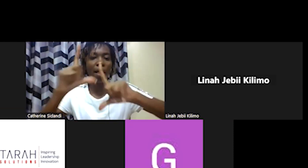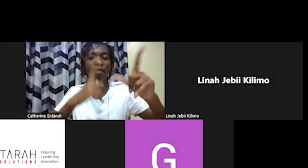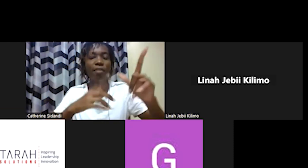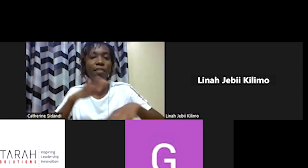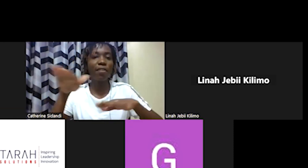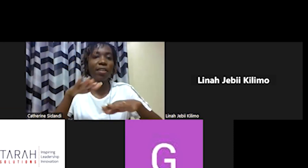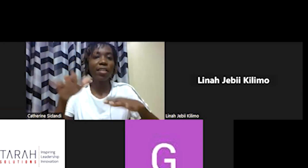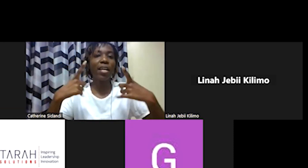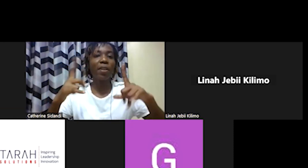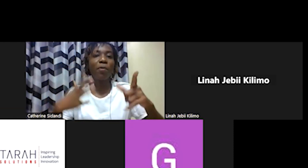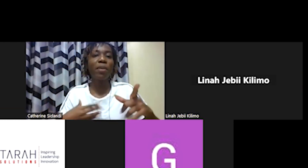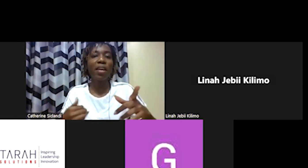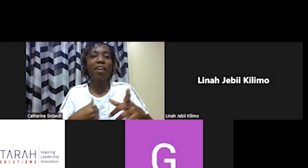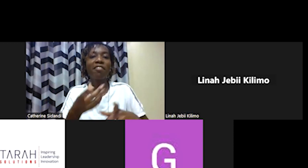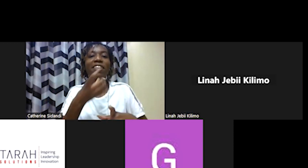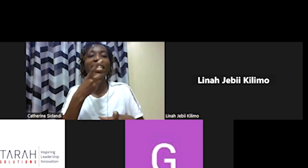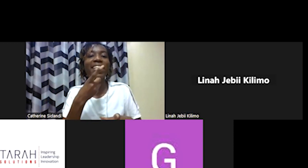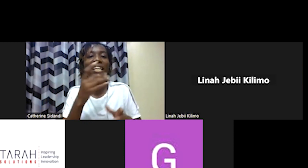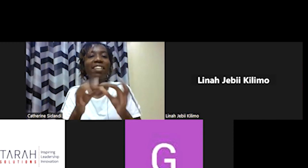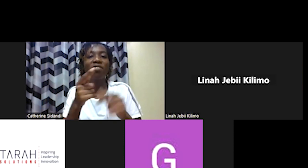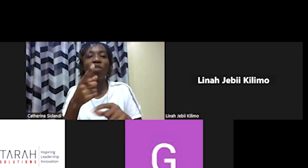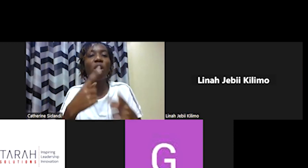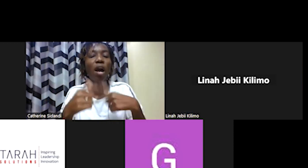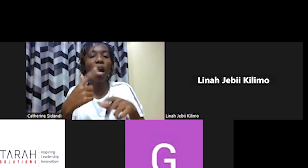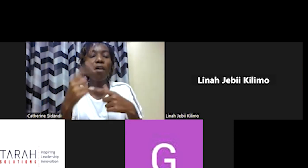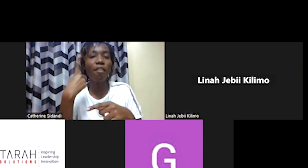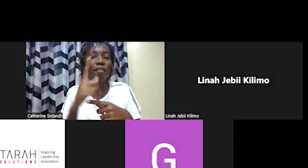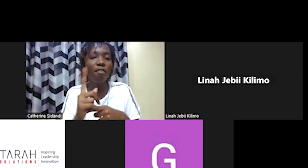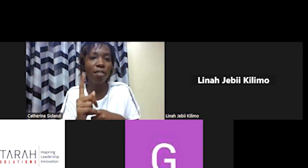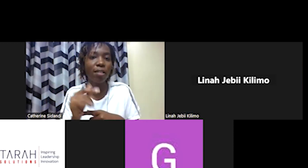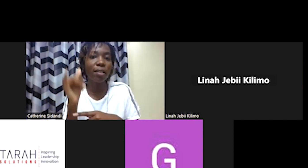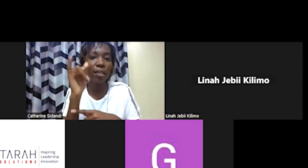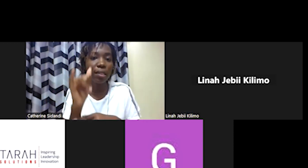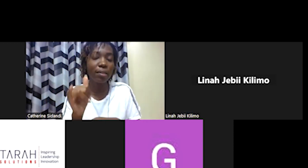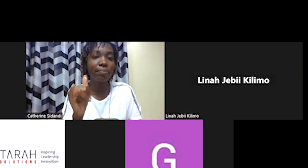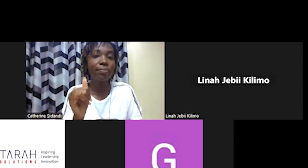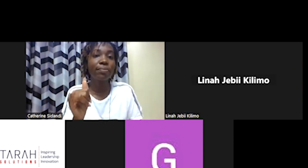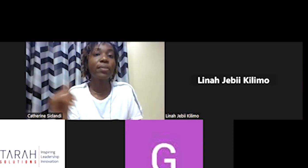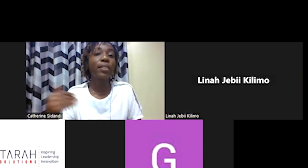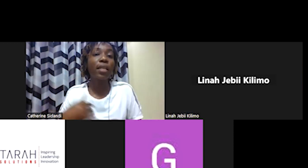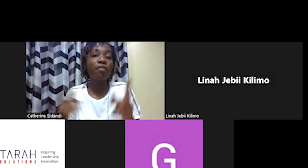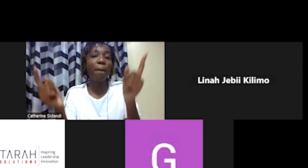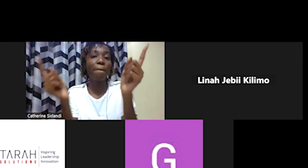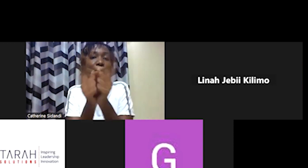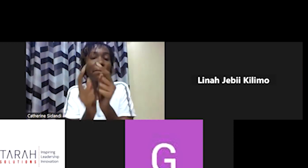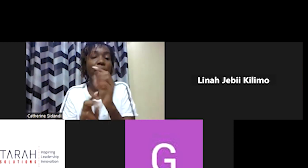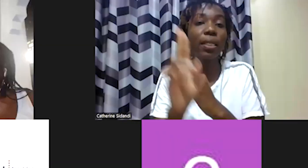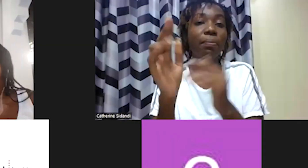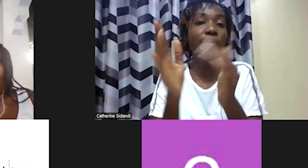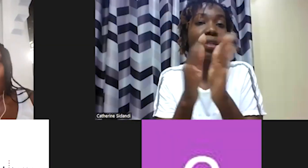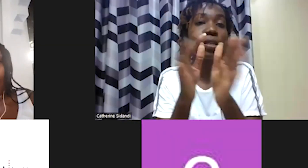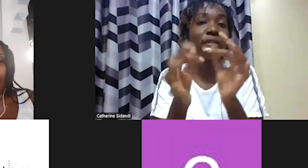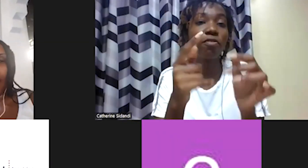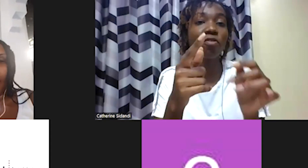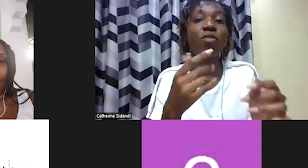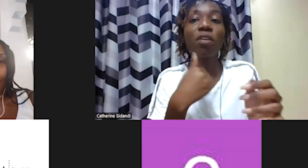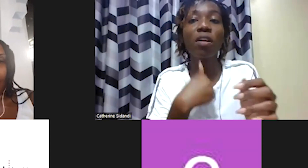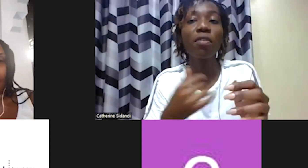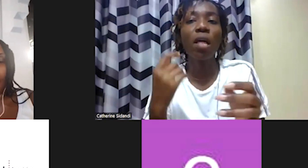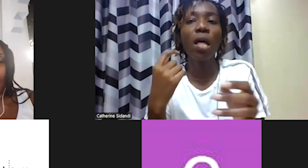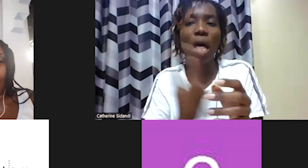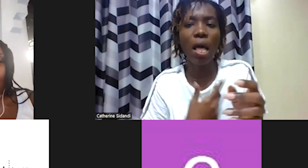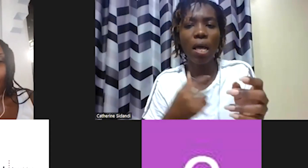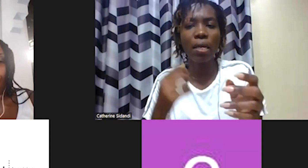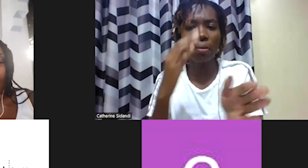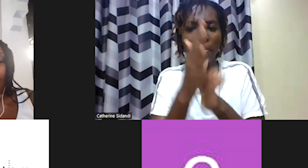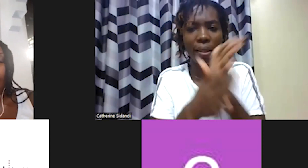and have dinner in Mombasa. If you're coming to the Women in HR conference, please let's have a meetup. And if you're doing, we are organizing a coffee